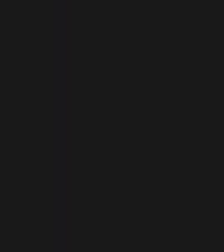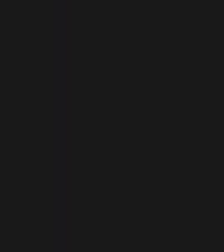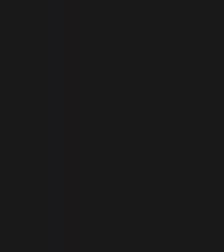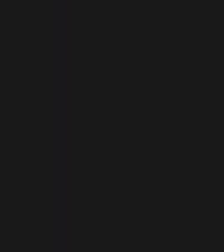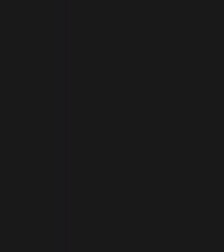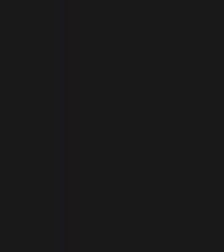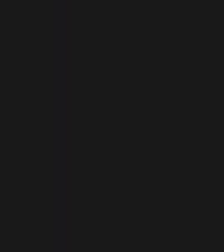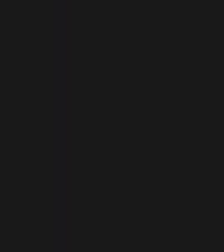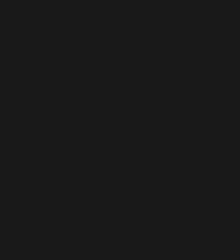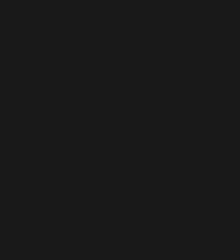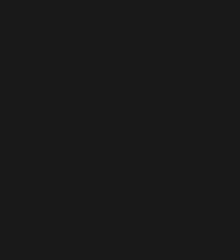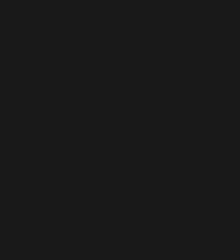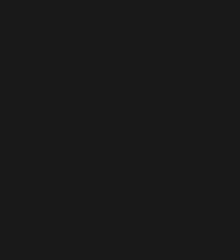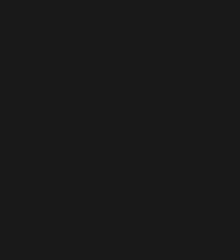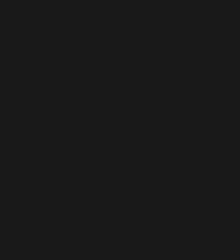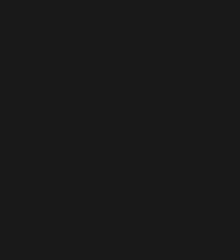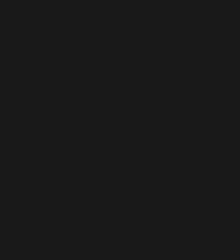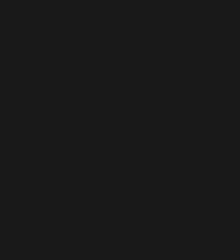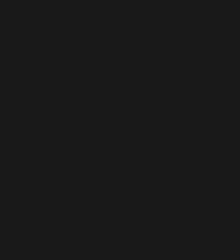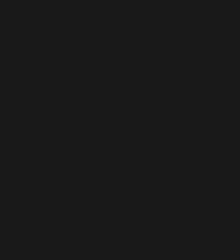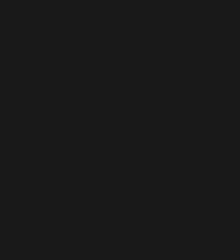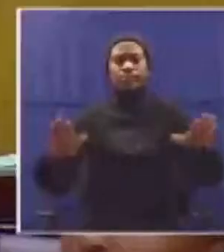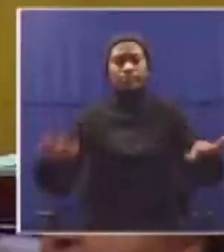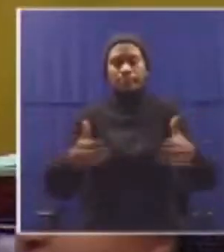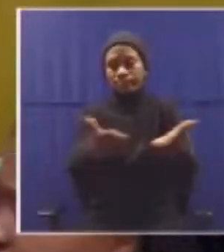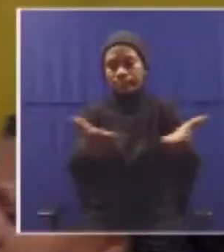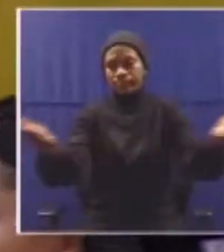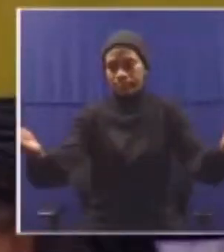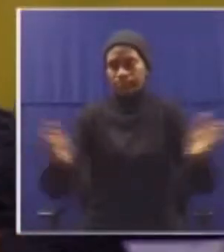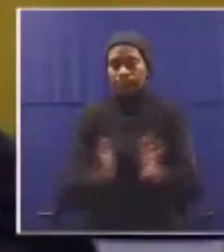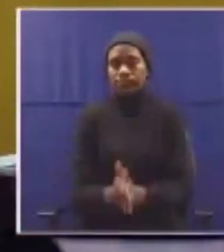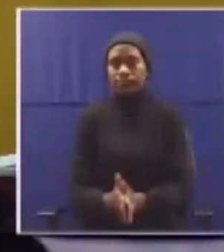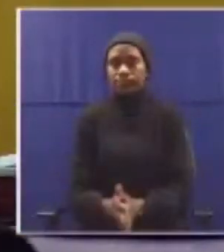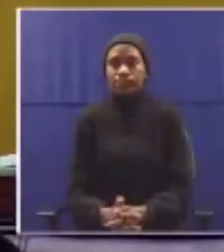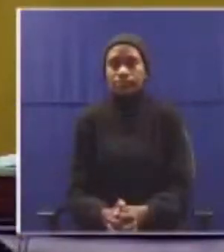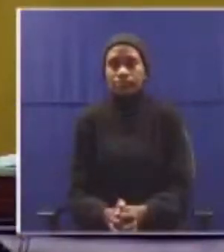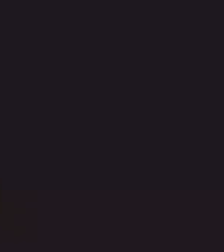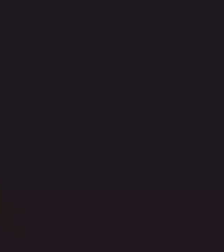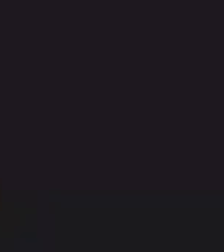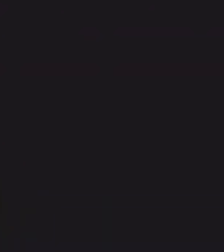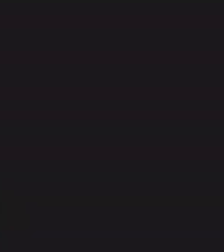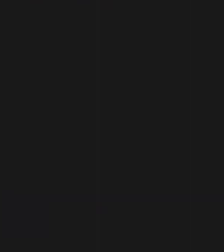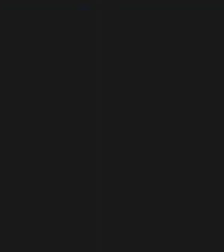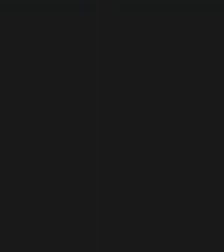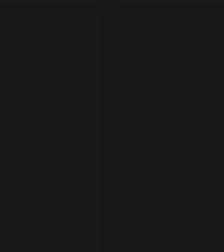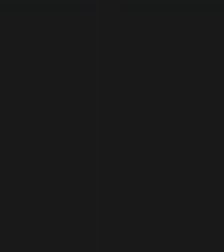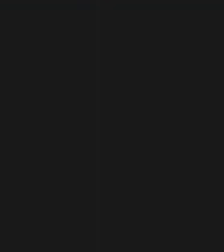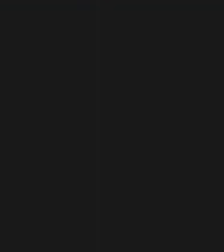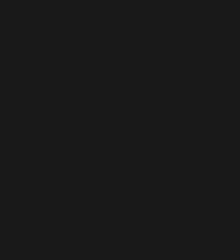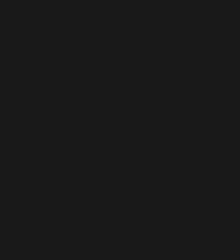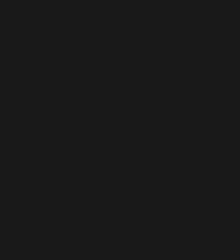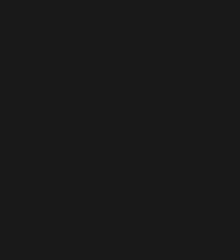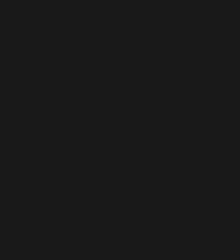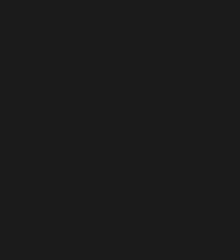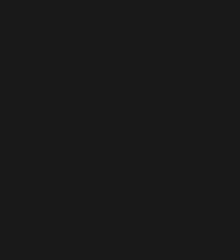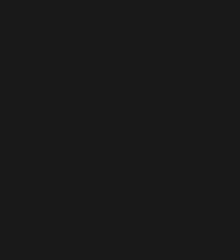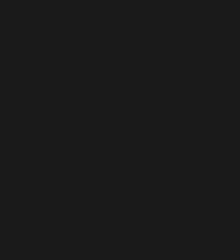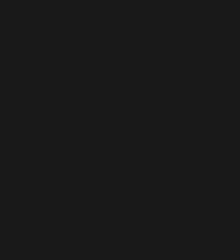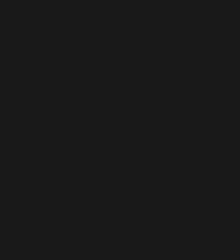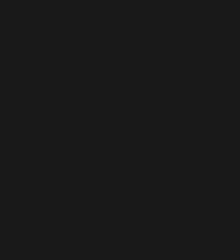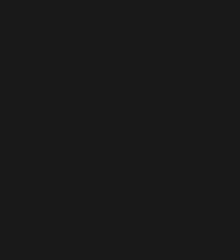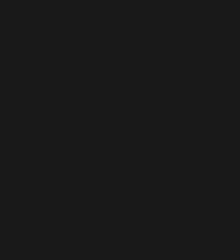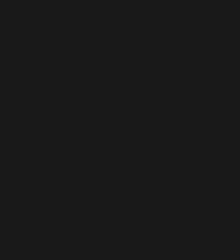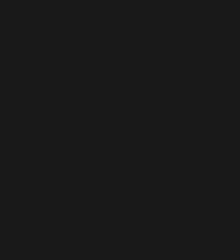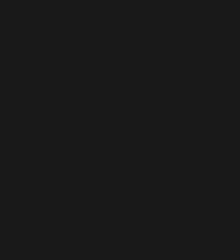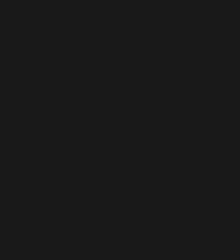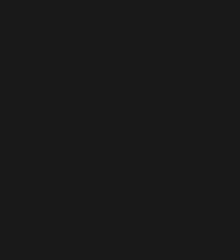Thank you very much, Honorable. Order, honorable House Chair. members. I thank you for the opportunity to express and read into the